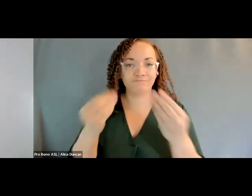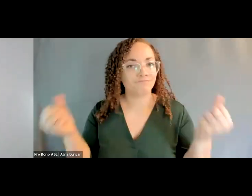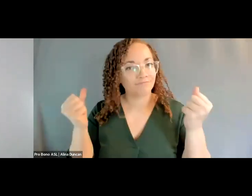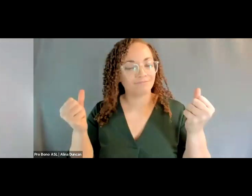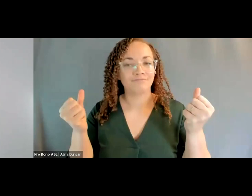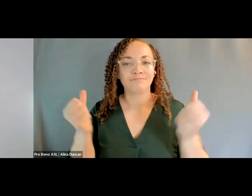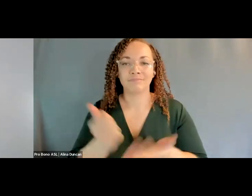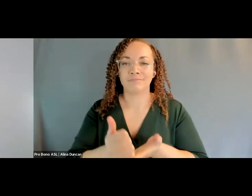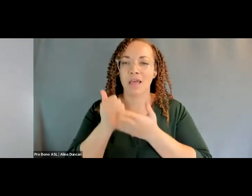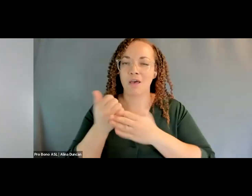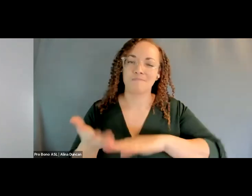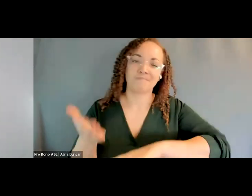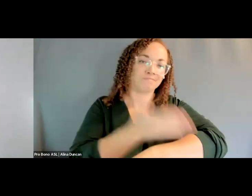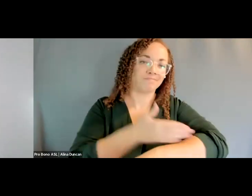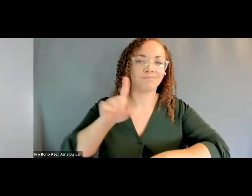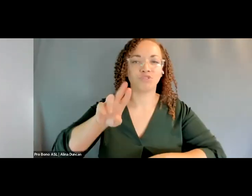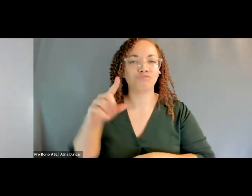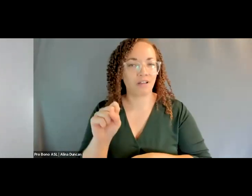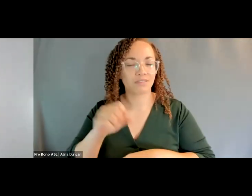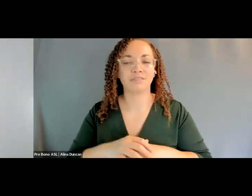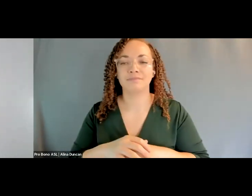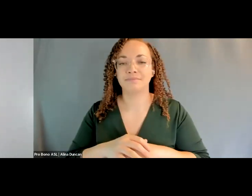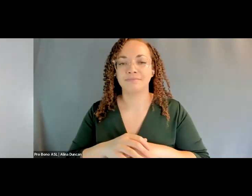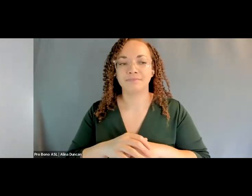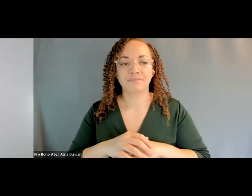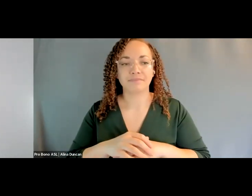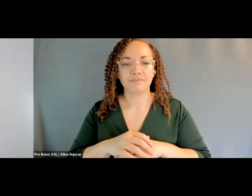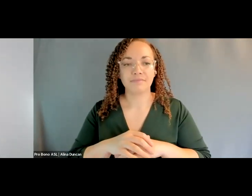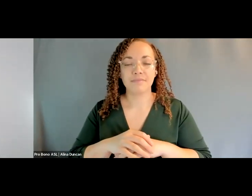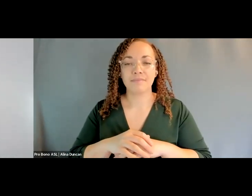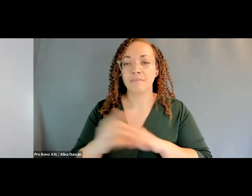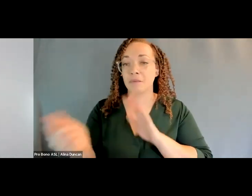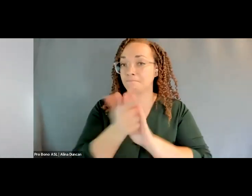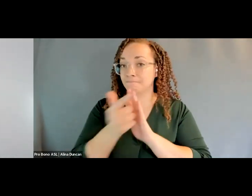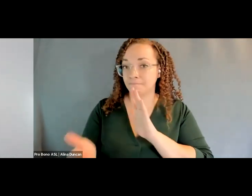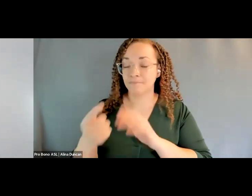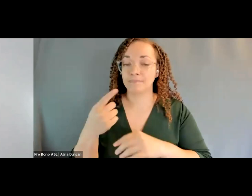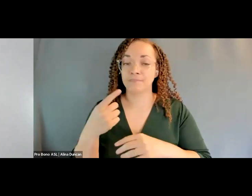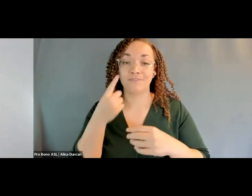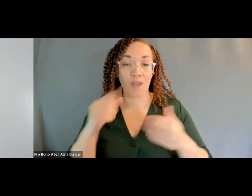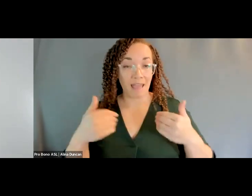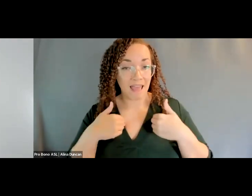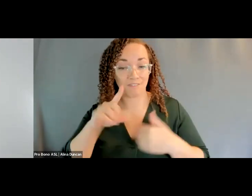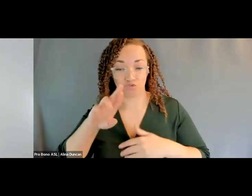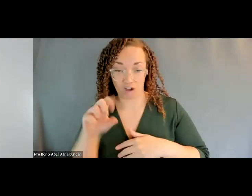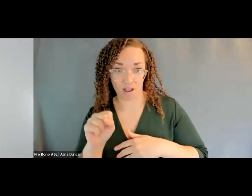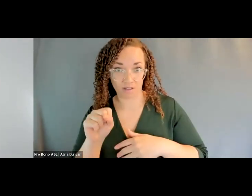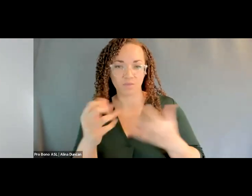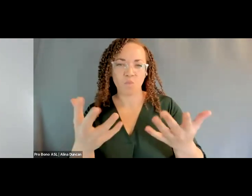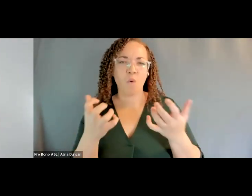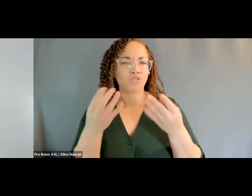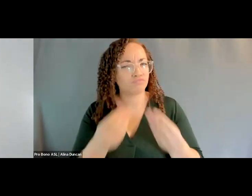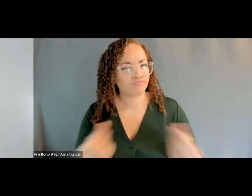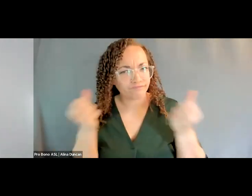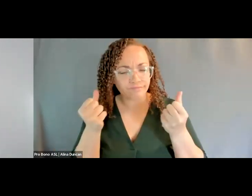Our priorities include ending the criminalization of drug possession, repairing the consequences of decades of unequal and